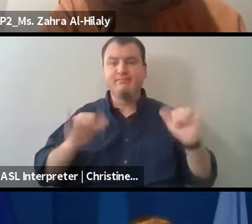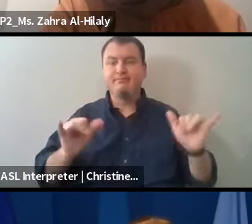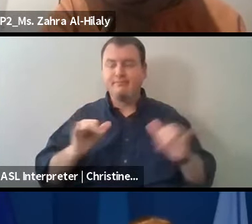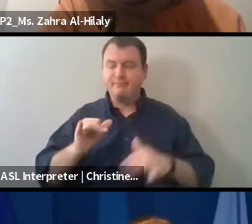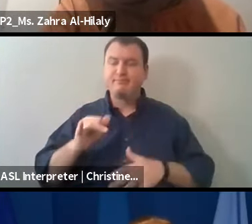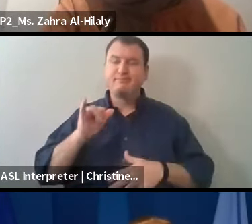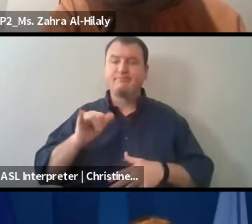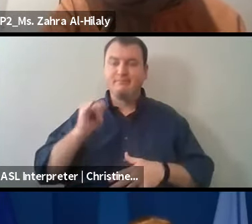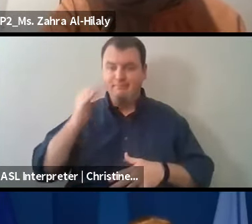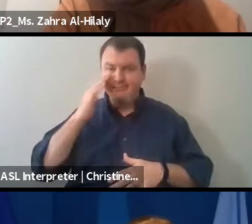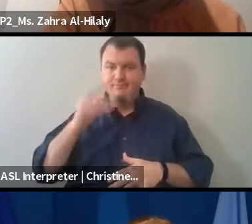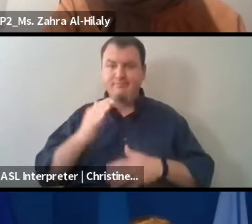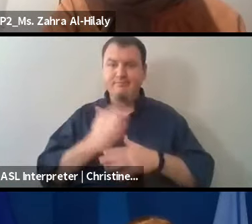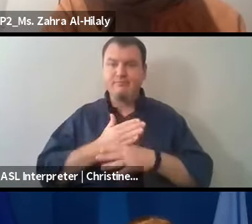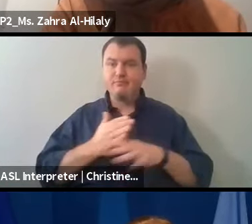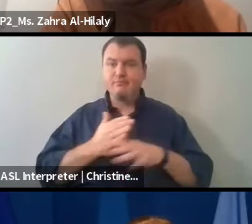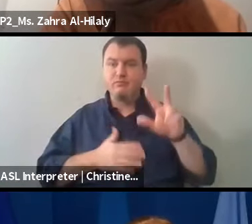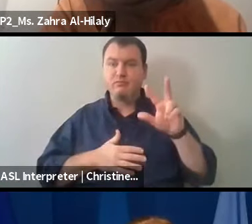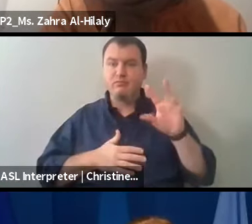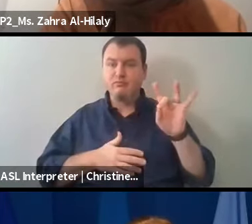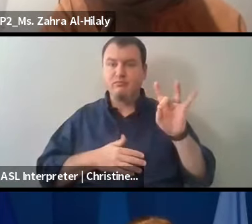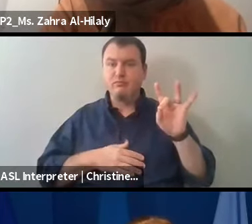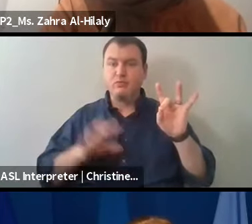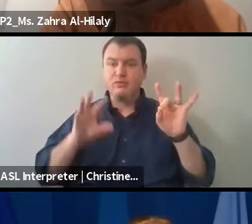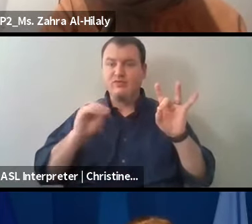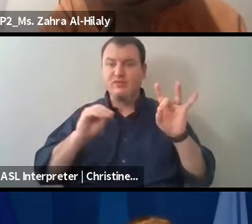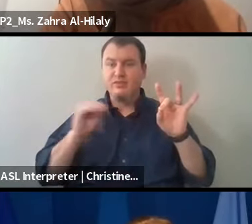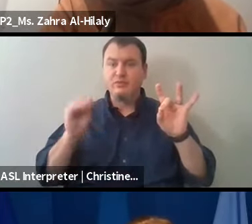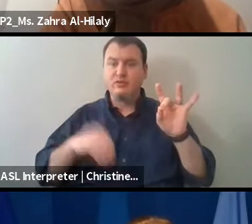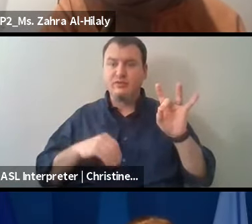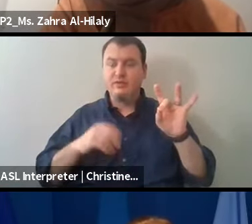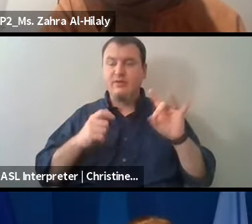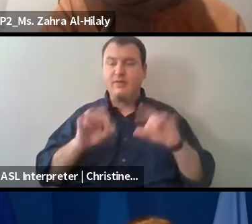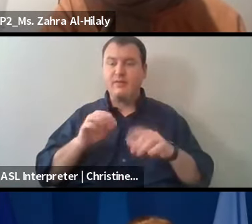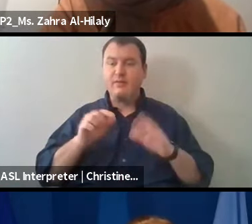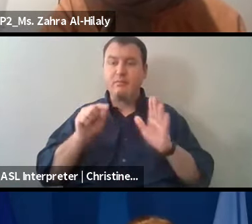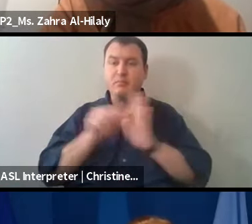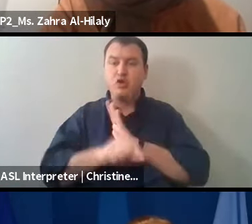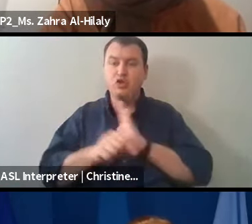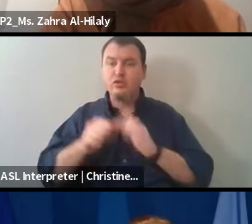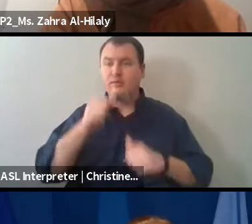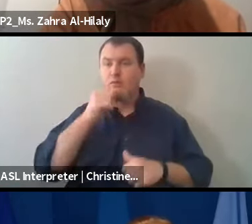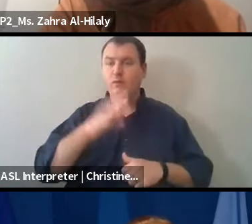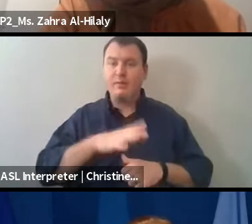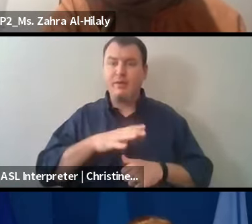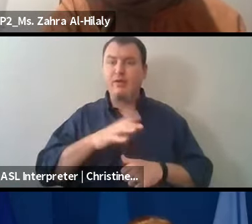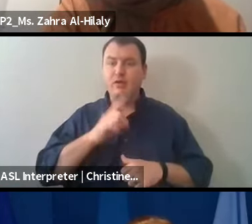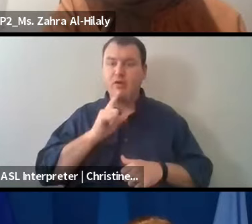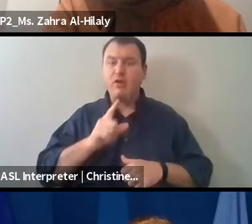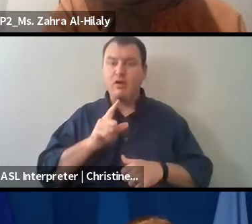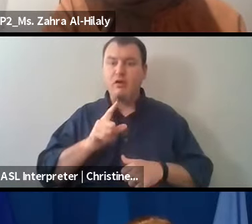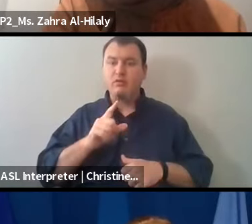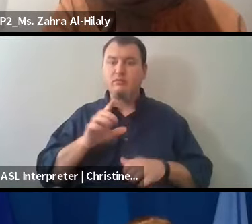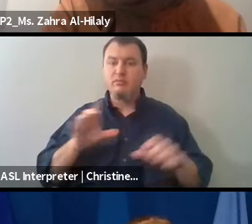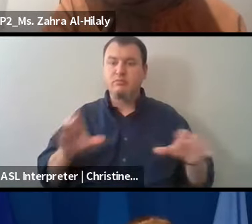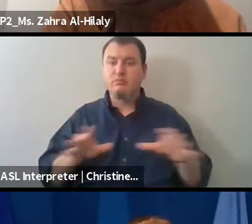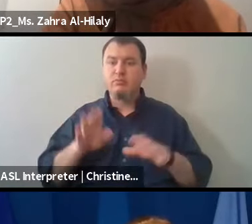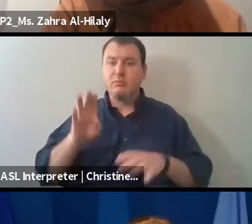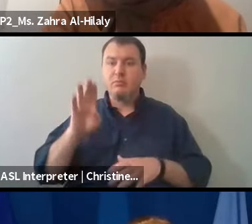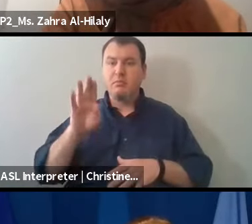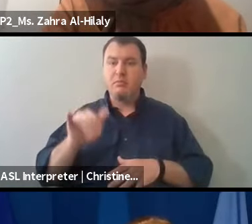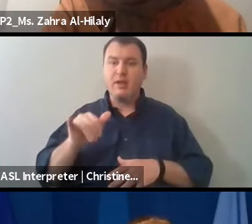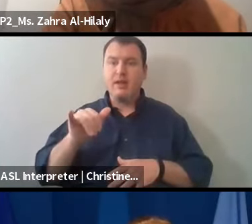that between 38 and up to 50% of the murders of women are carried by out